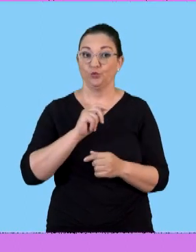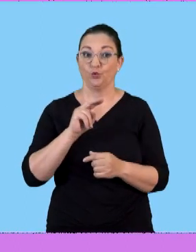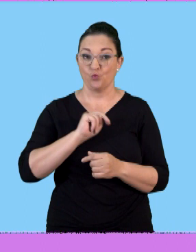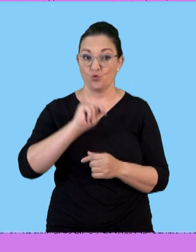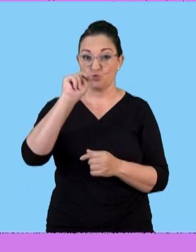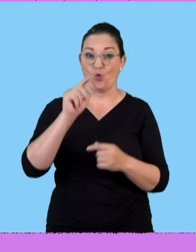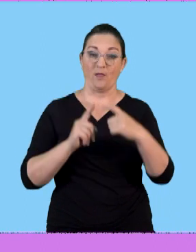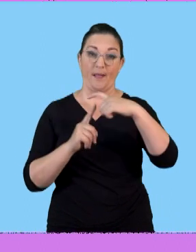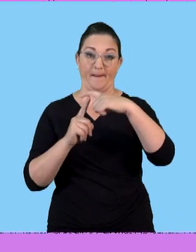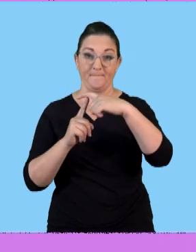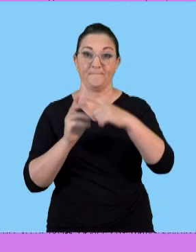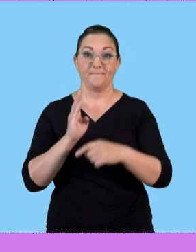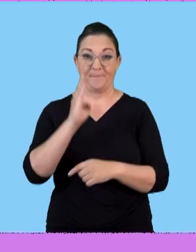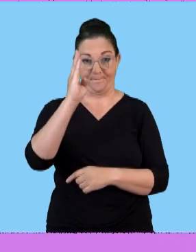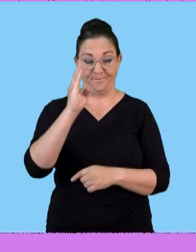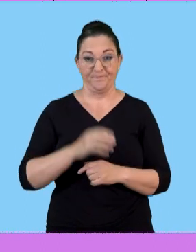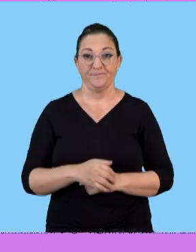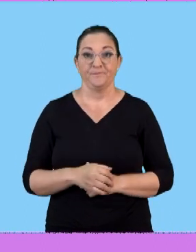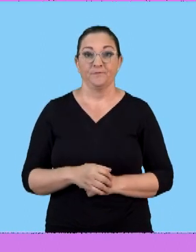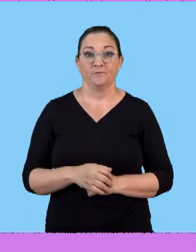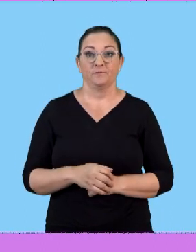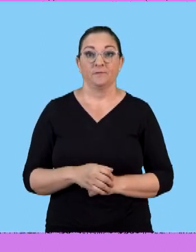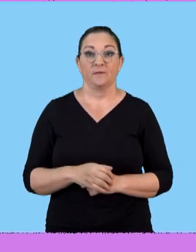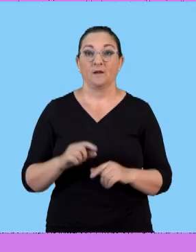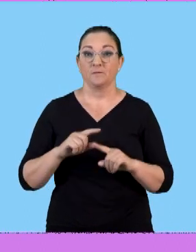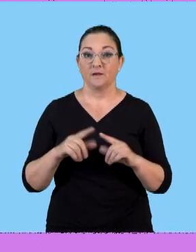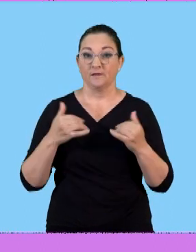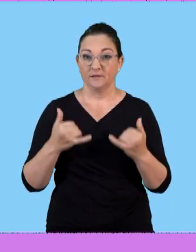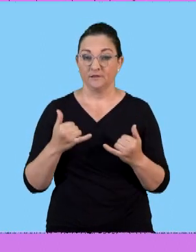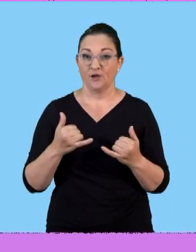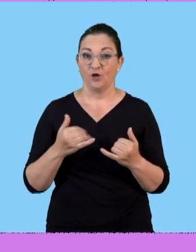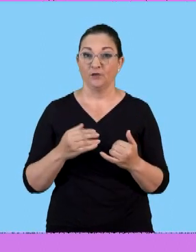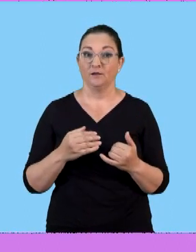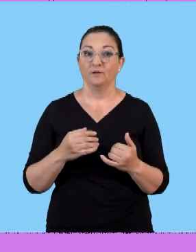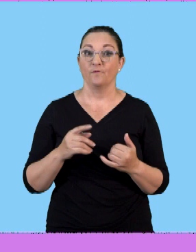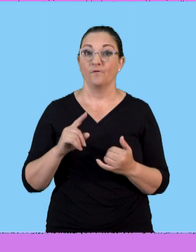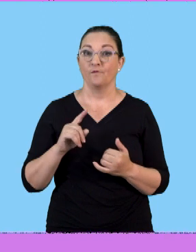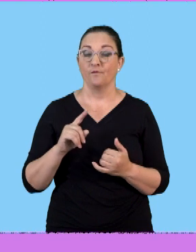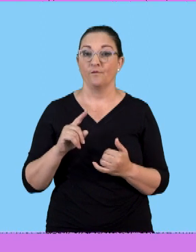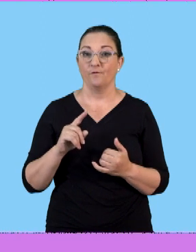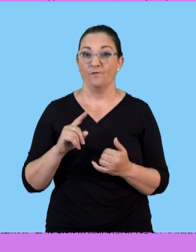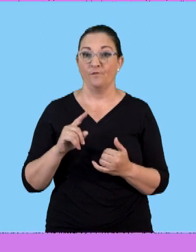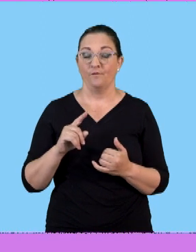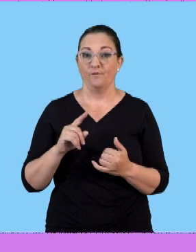normally see it. So therefore, and I want us to get the direction. It says,